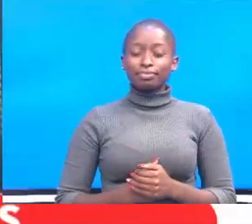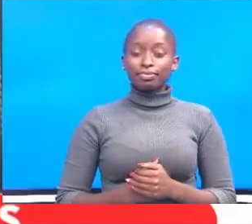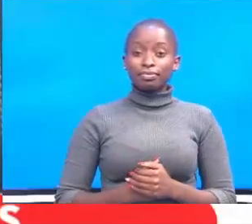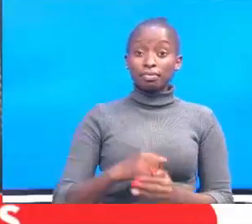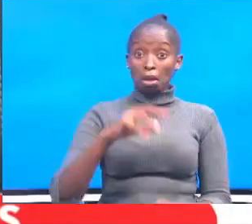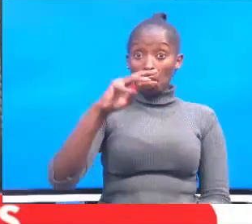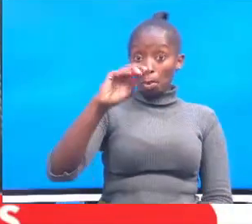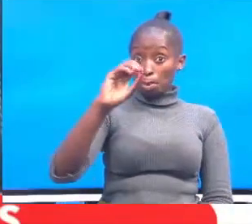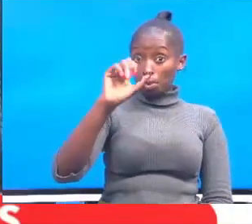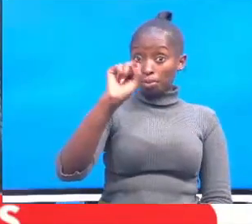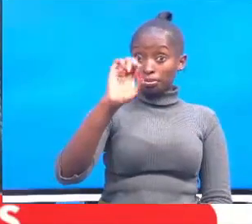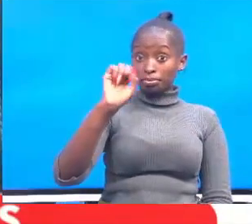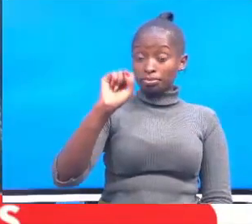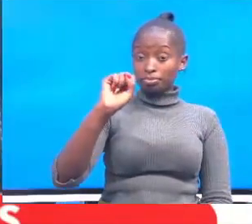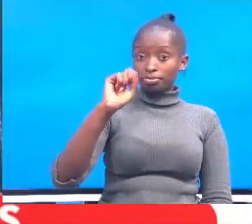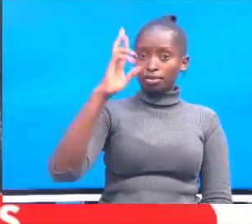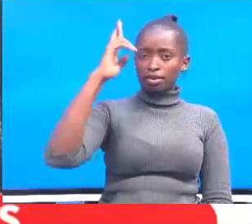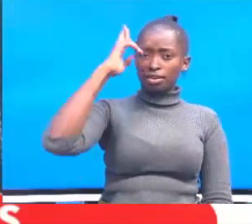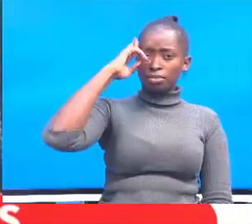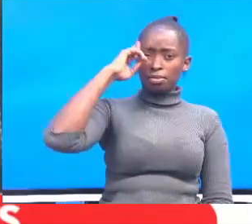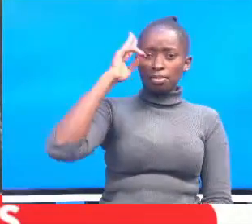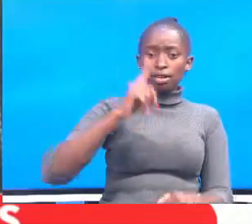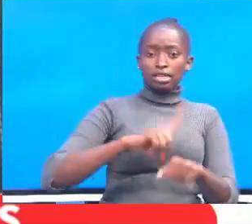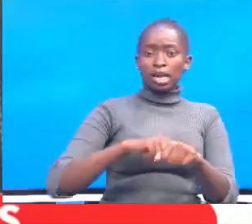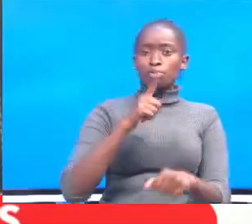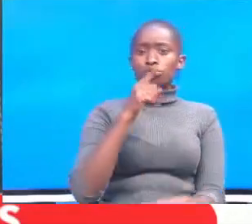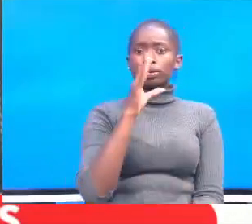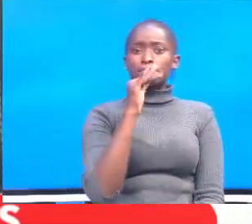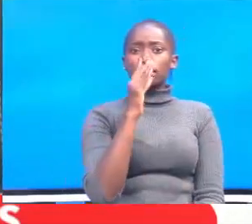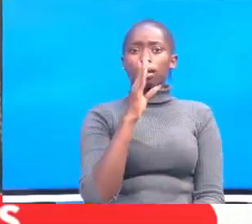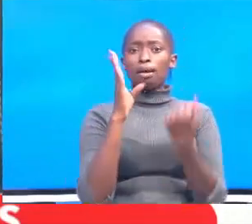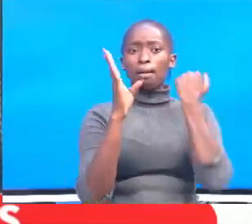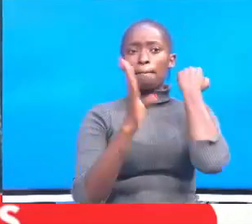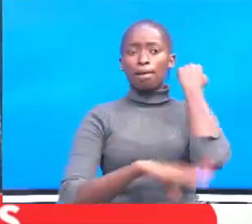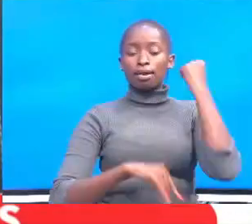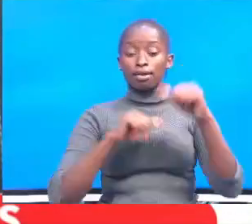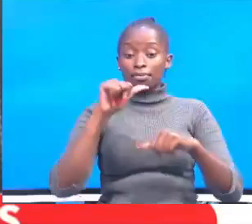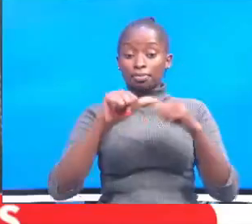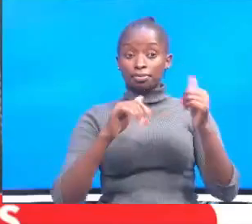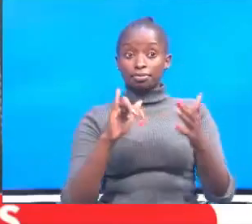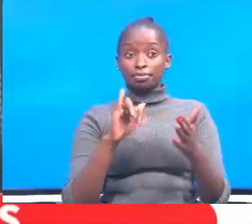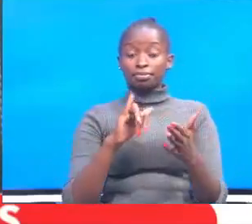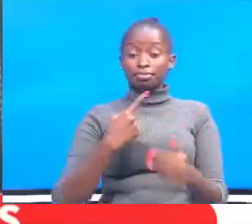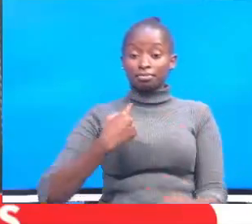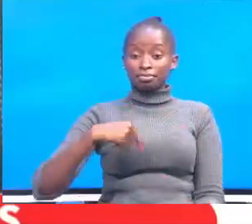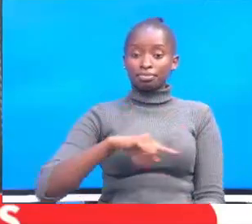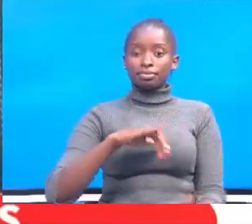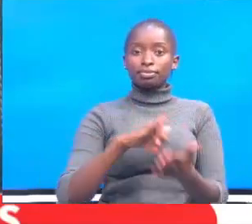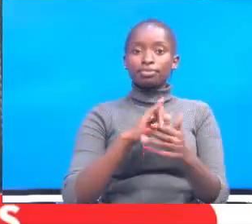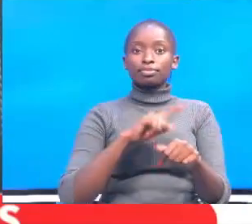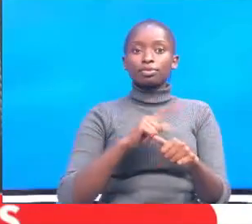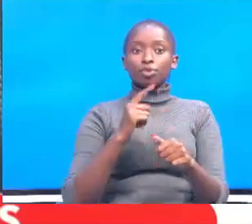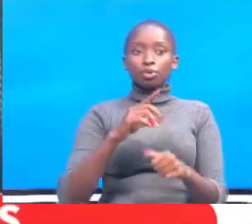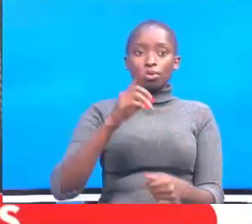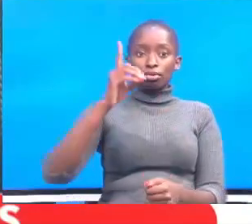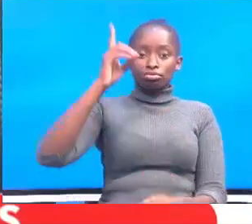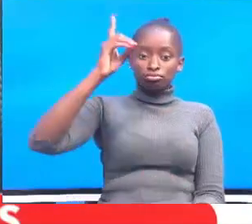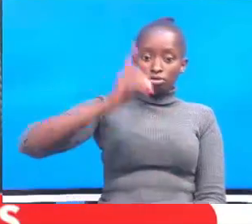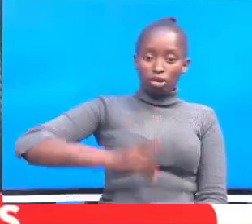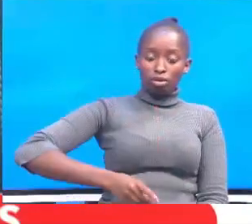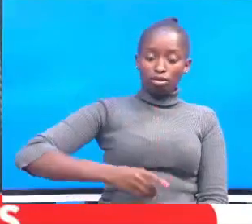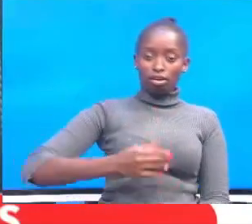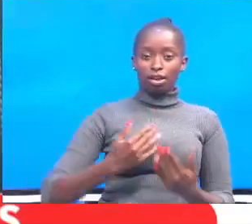nakumbuka wakati ambapo ulinena mabaya kutuhusu. Huo ndio wakati ambapo ulishushwa. Na pia wakati